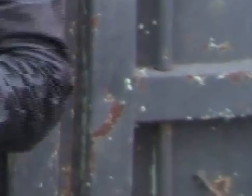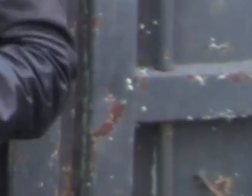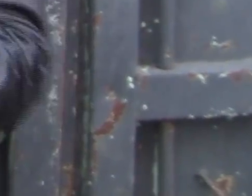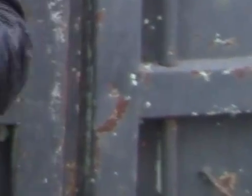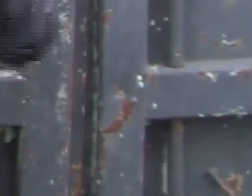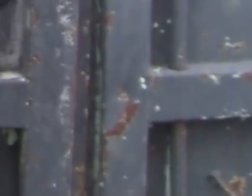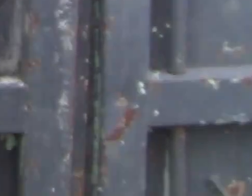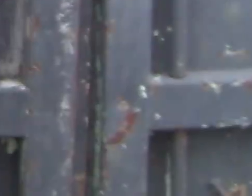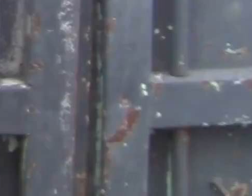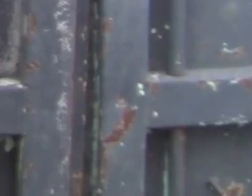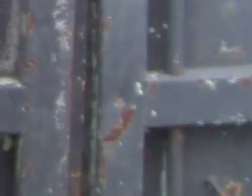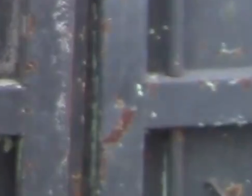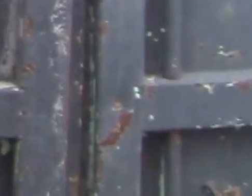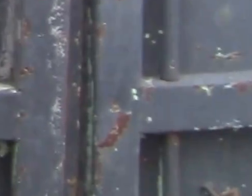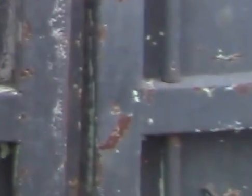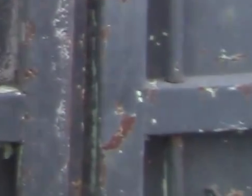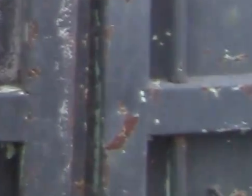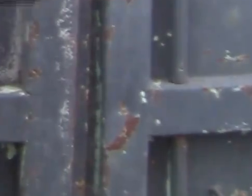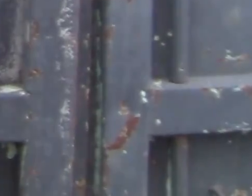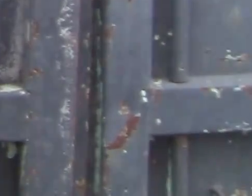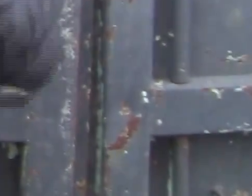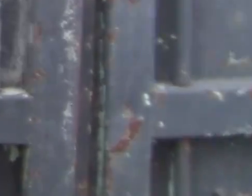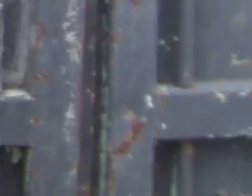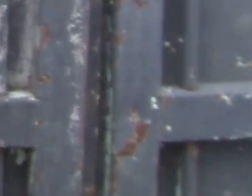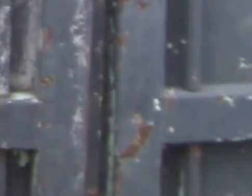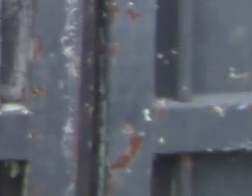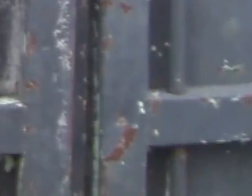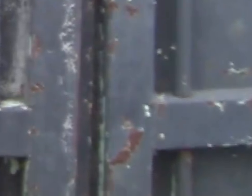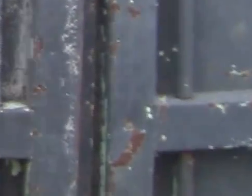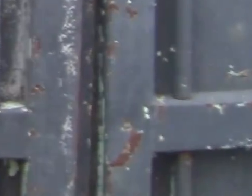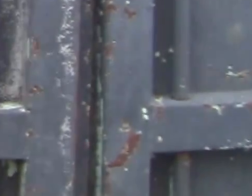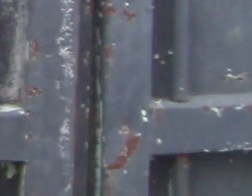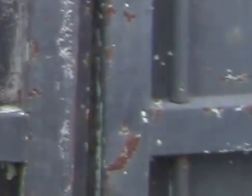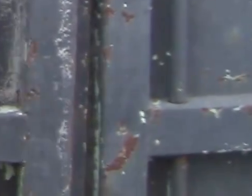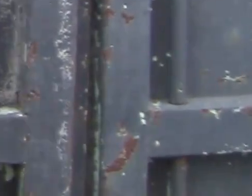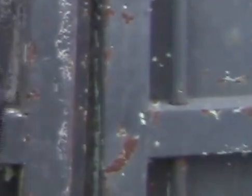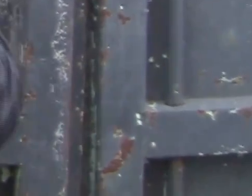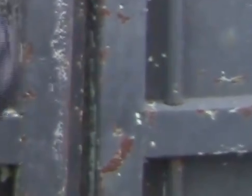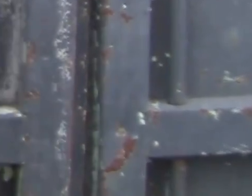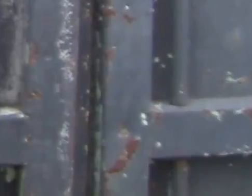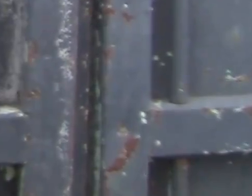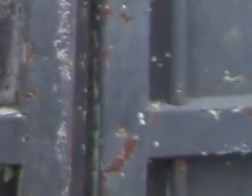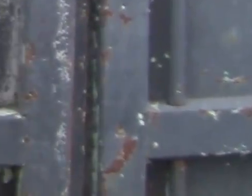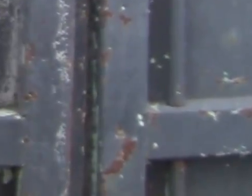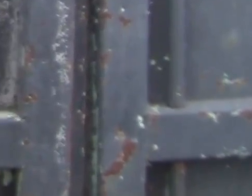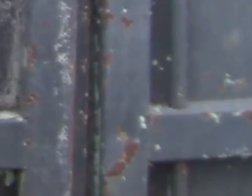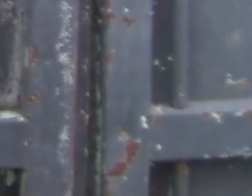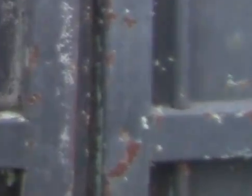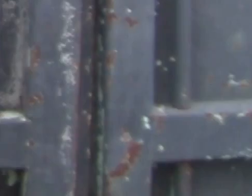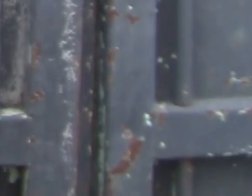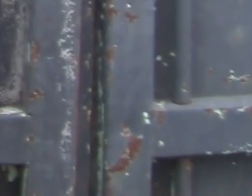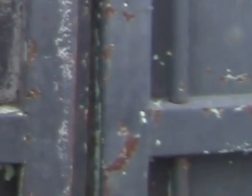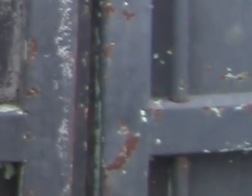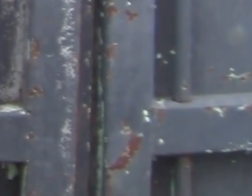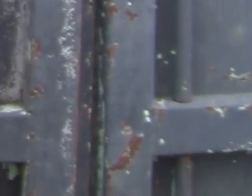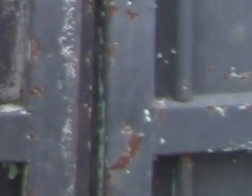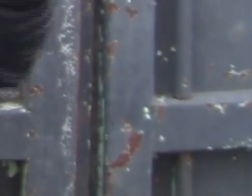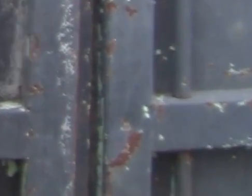the story. When the movies are over, sometimes we miss some of it, but we just accept it and then go home.